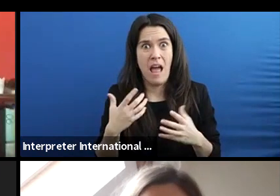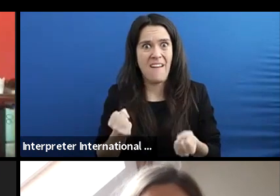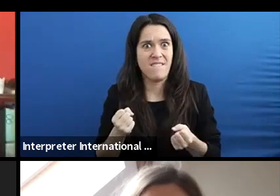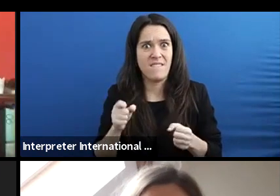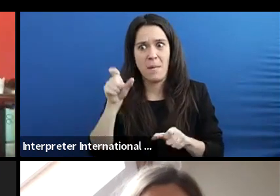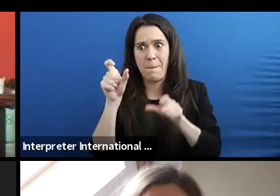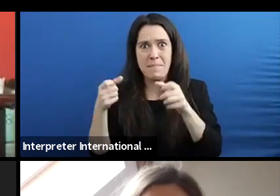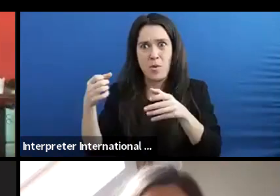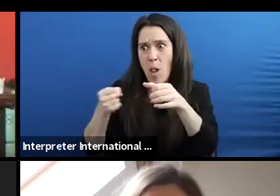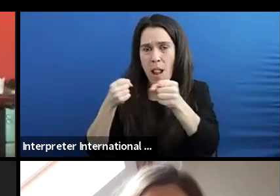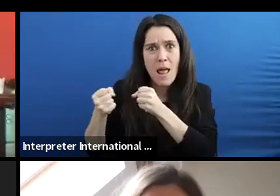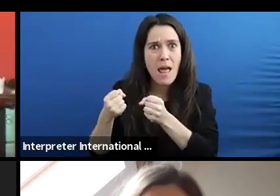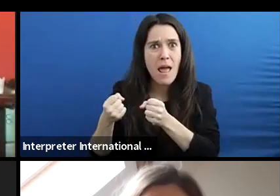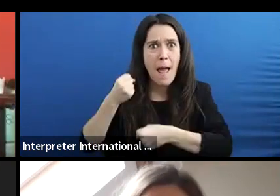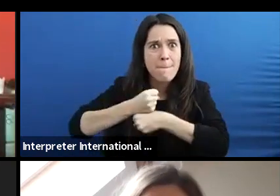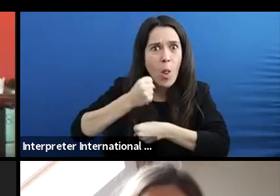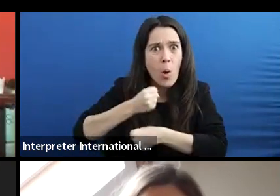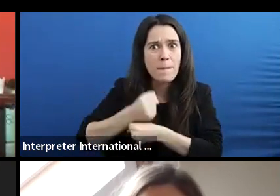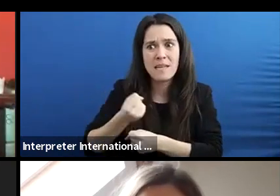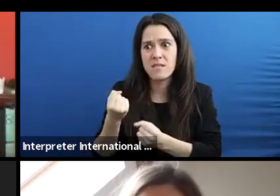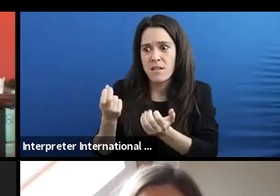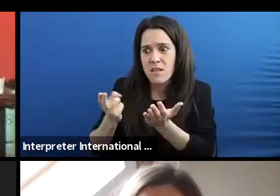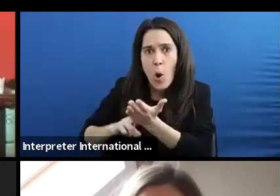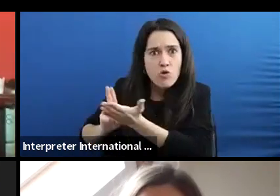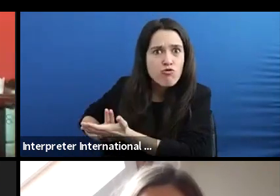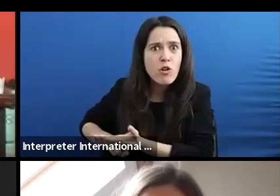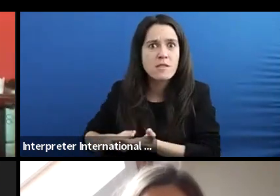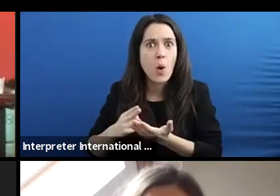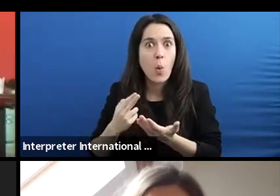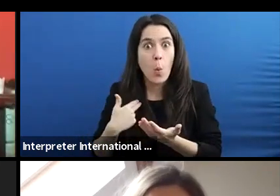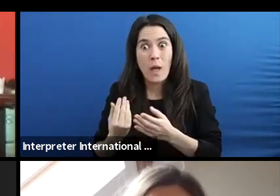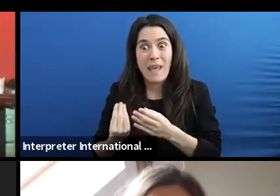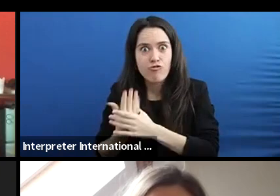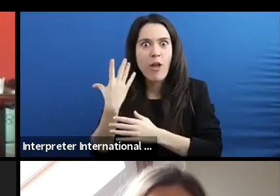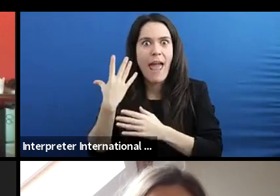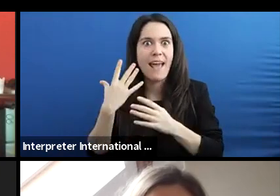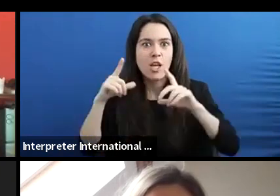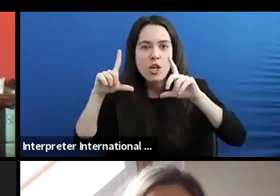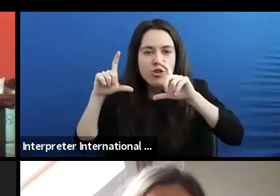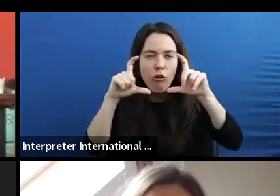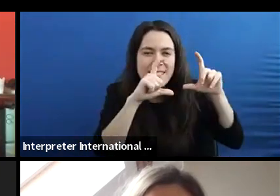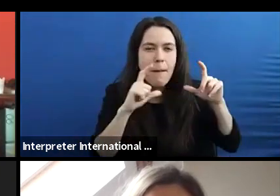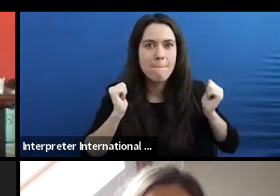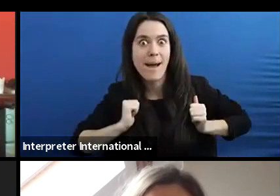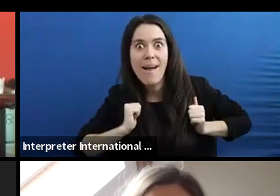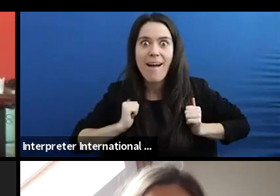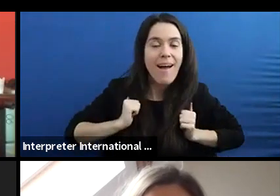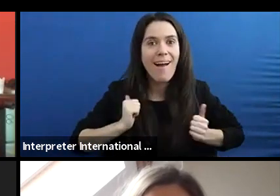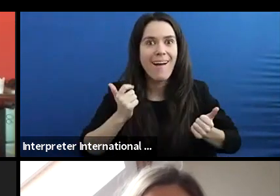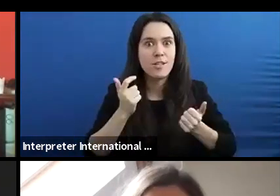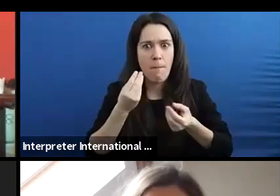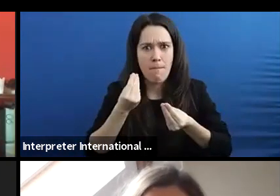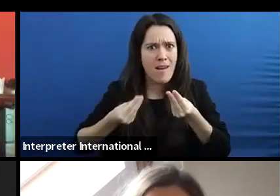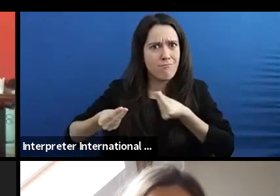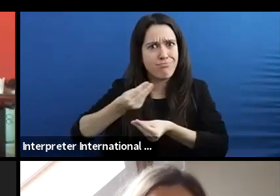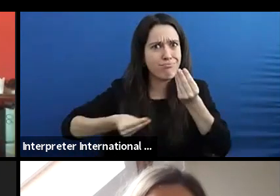we create jobs, we generate tourism, etc. So do you see